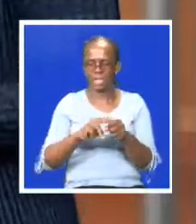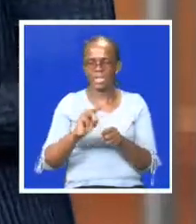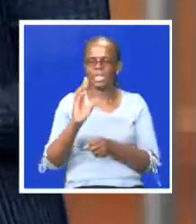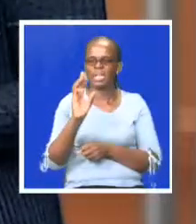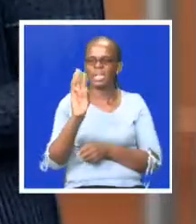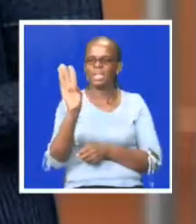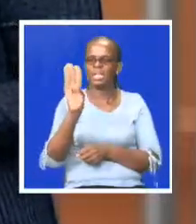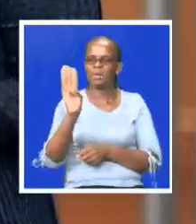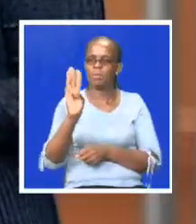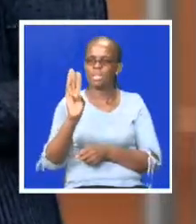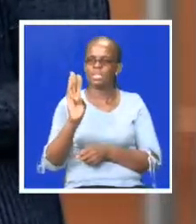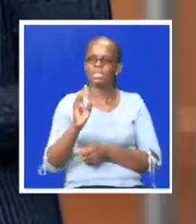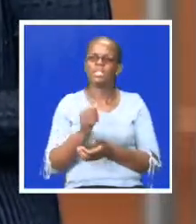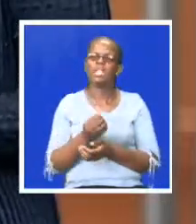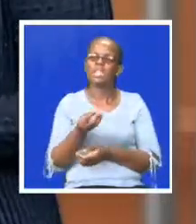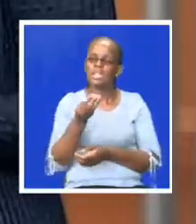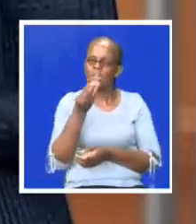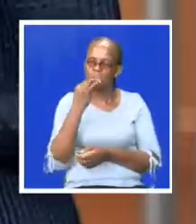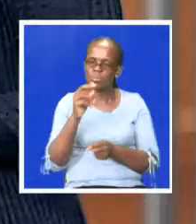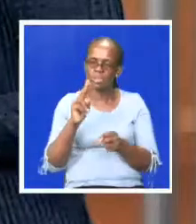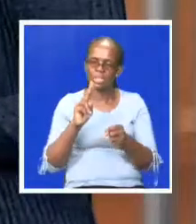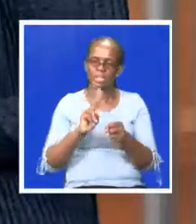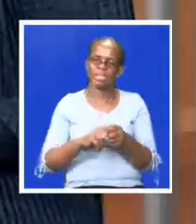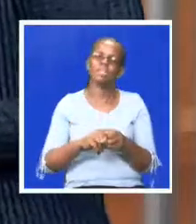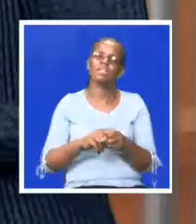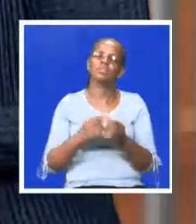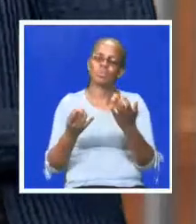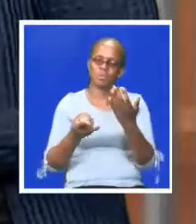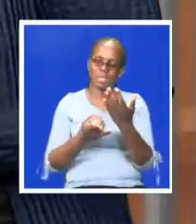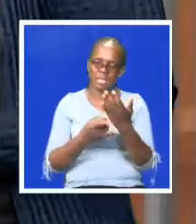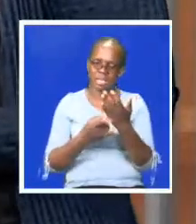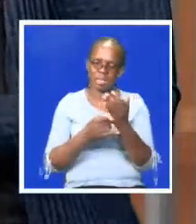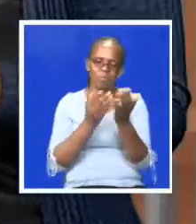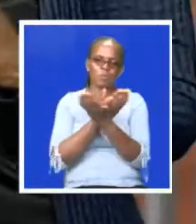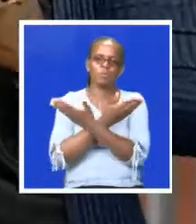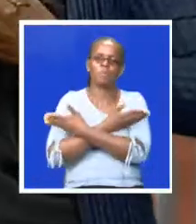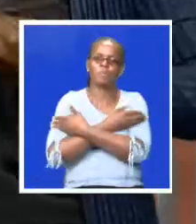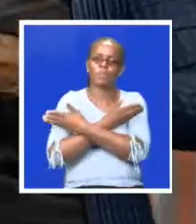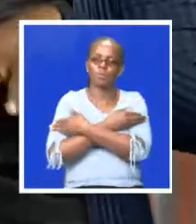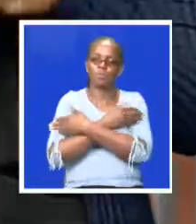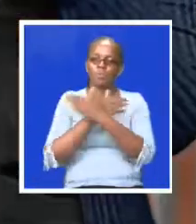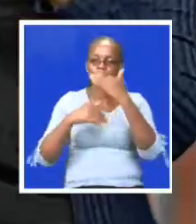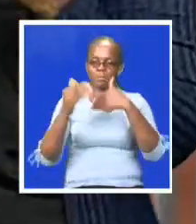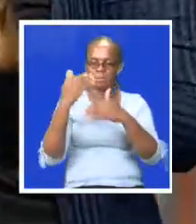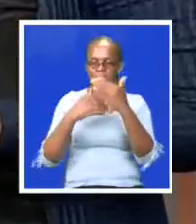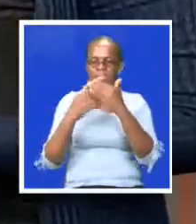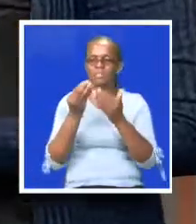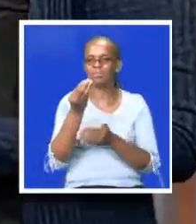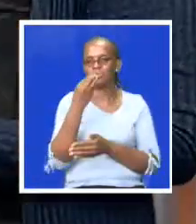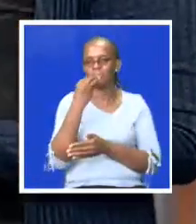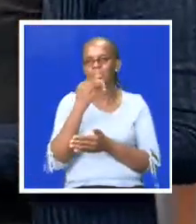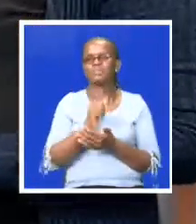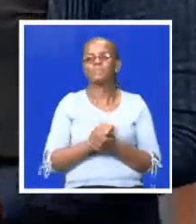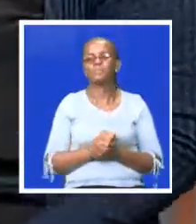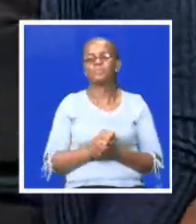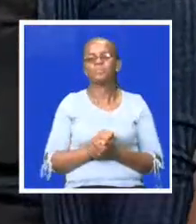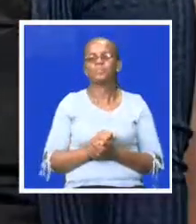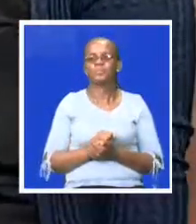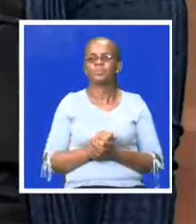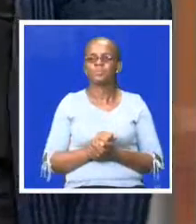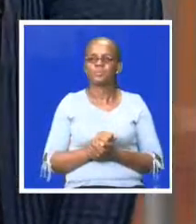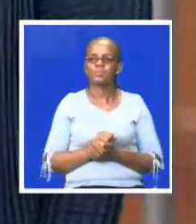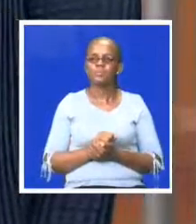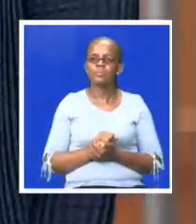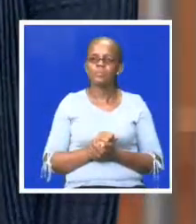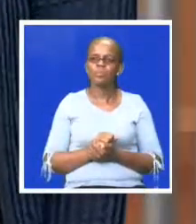you eat cheese, it is part of the bodybuilding food. It helps your body to grow. And here, what